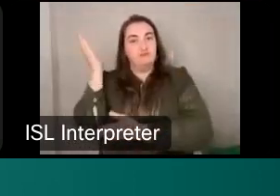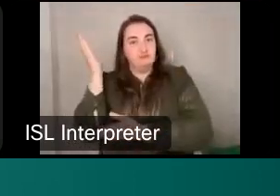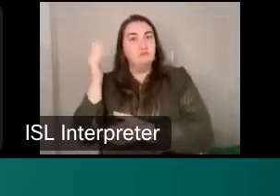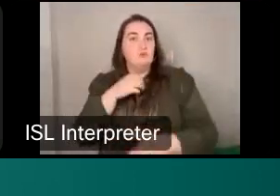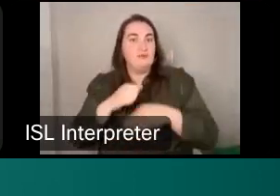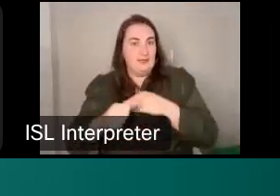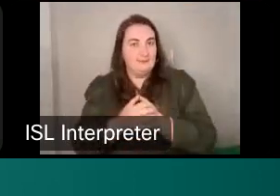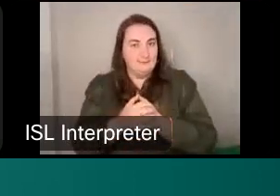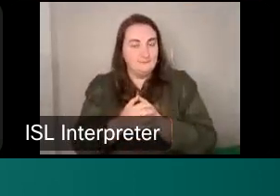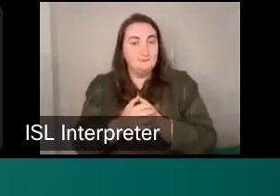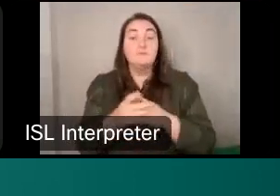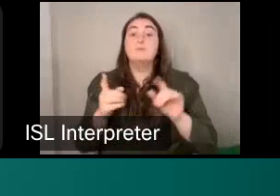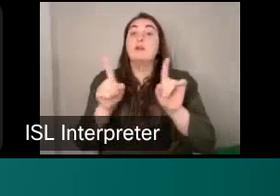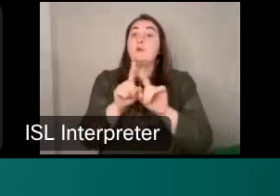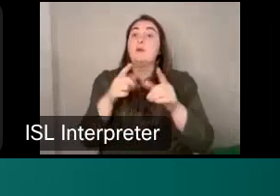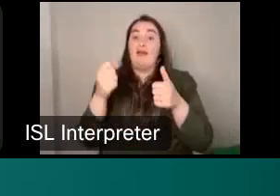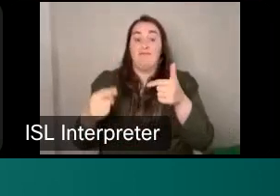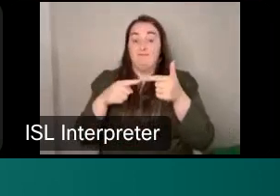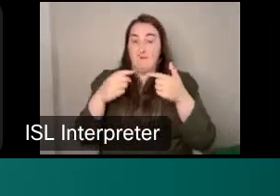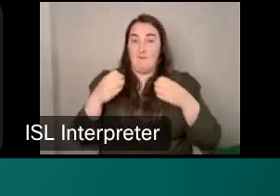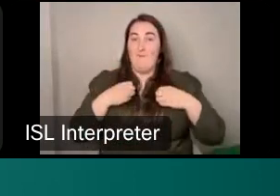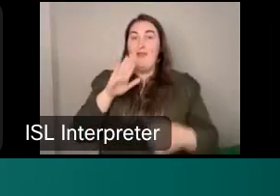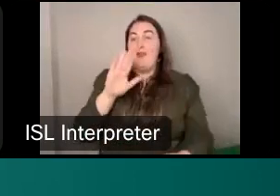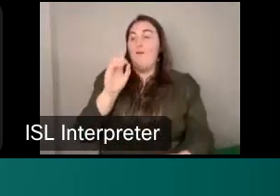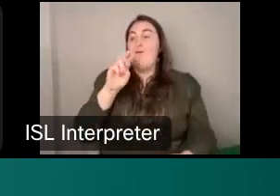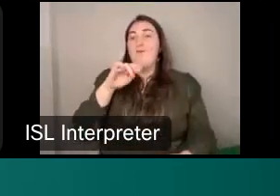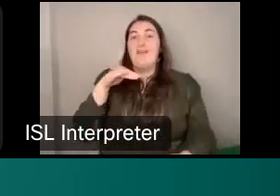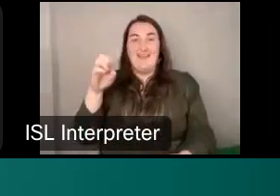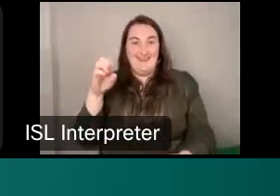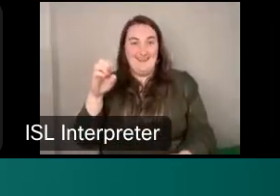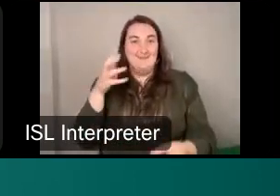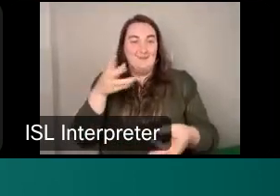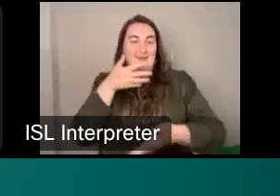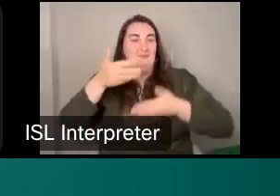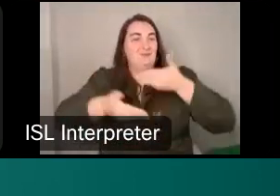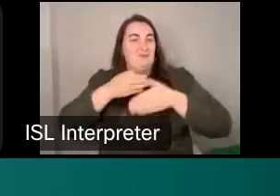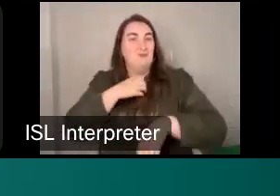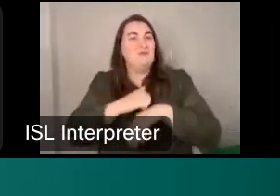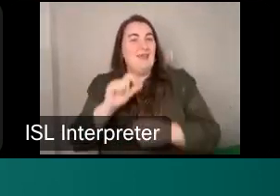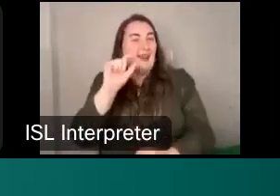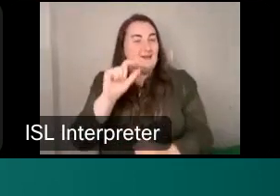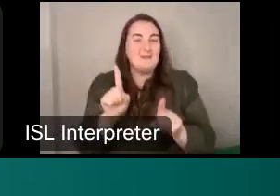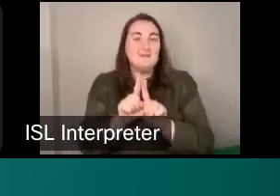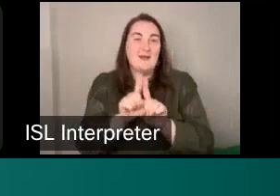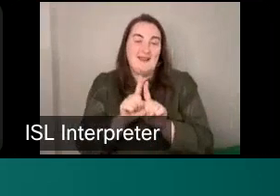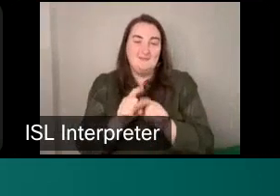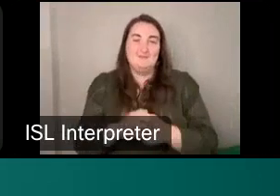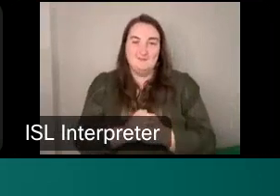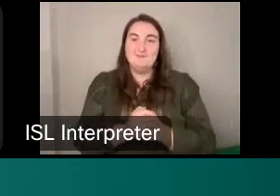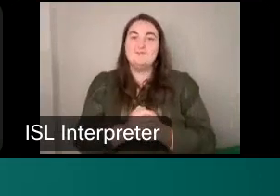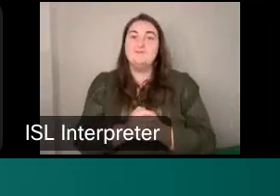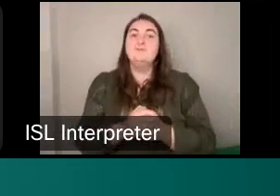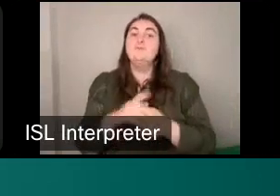Unit. We'll also be hearing from our own Lorraine Swanberg, Assistant National Director for Open Disclosure and Incident